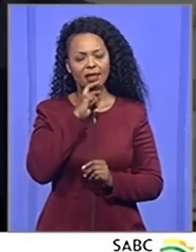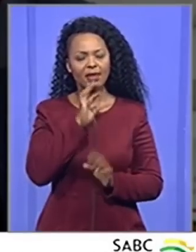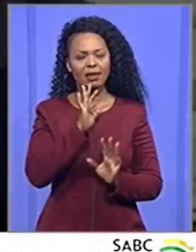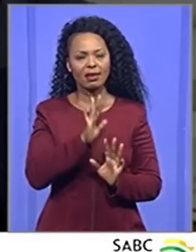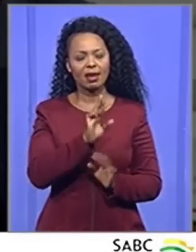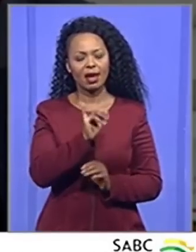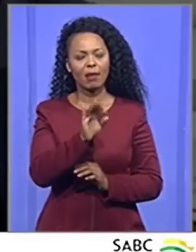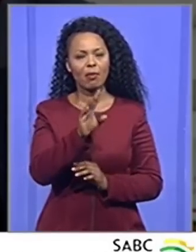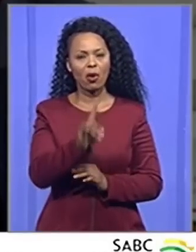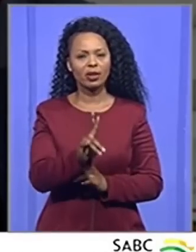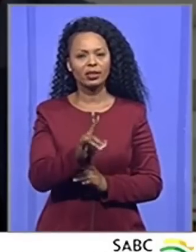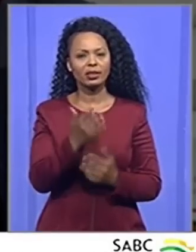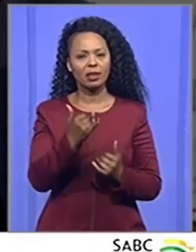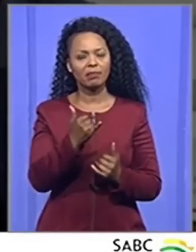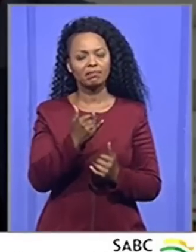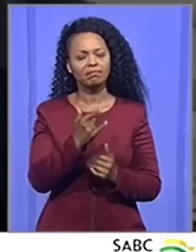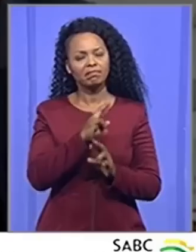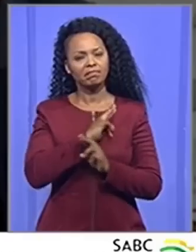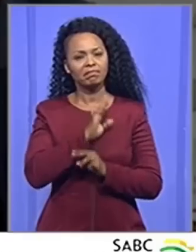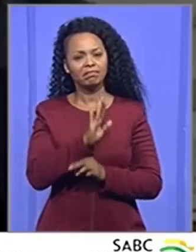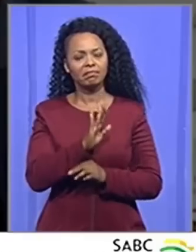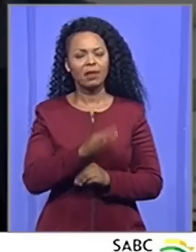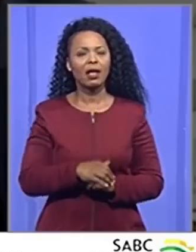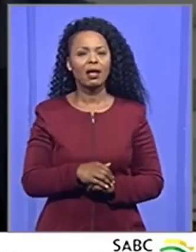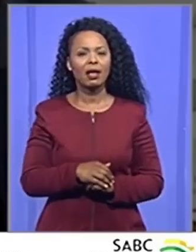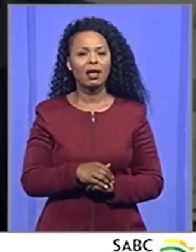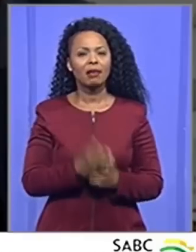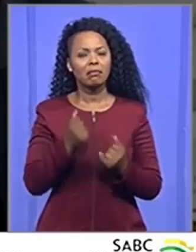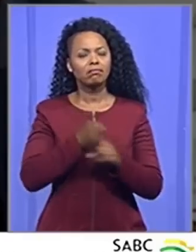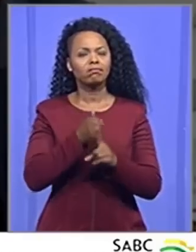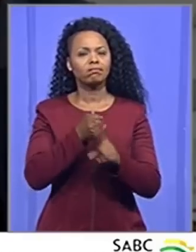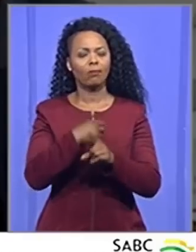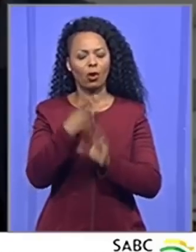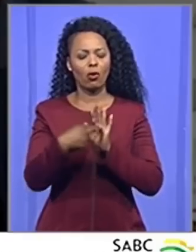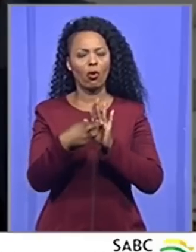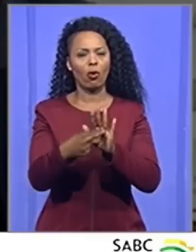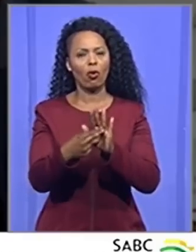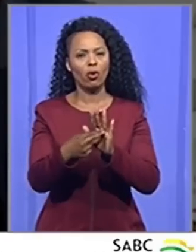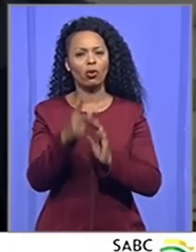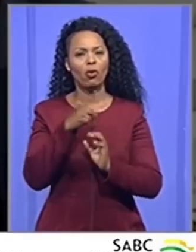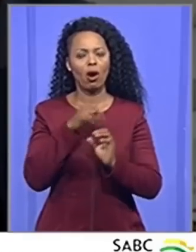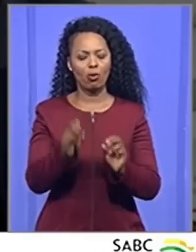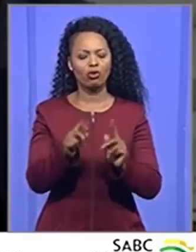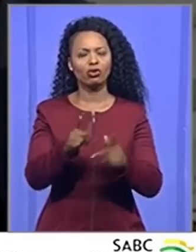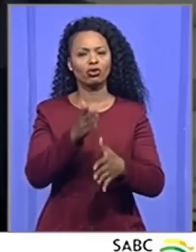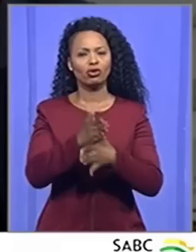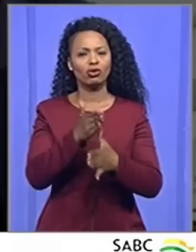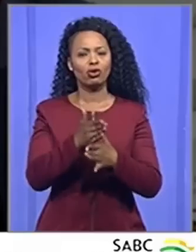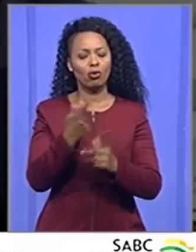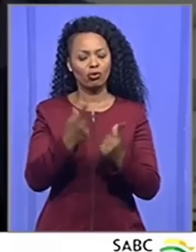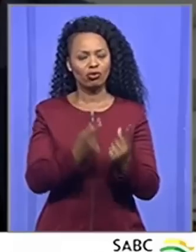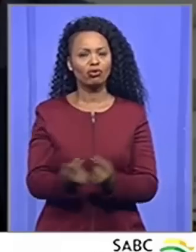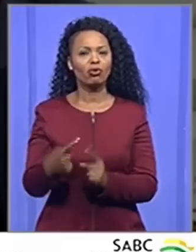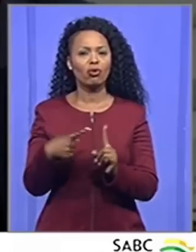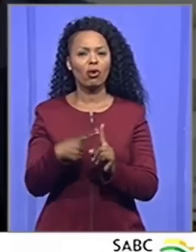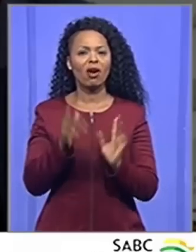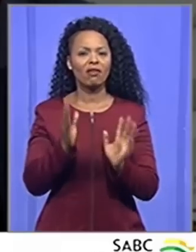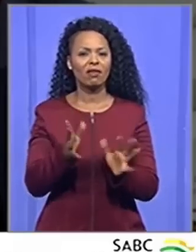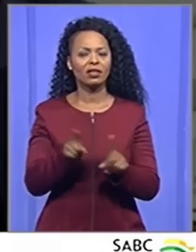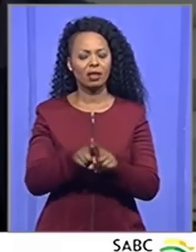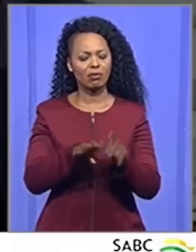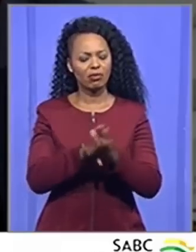bjalo re lebiša ditebogo go yena ka tema e kgolo yeo a e kgatilego ya go hlola dibaka tša mešomo le go matlafatša